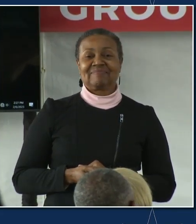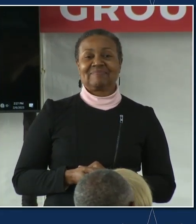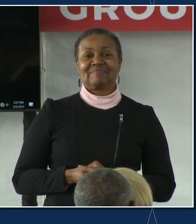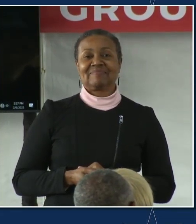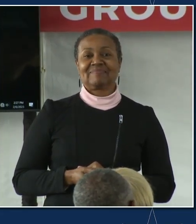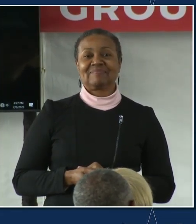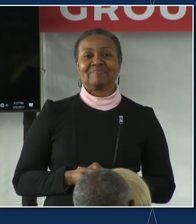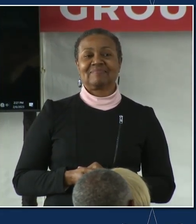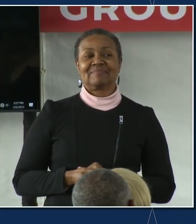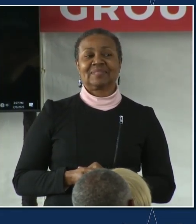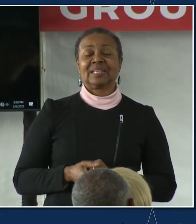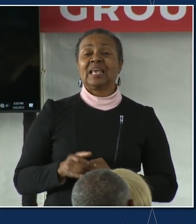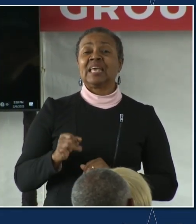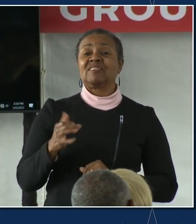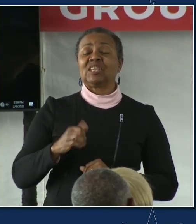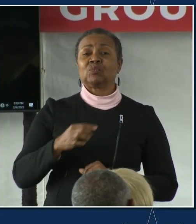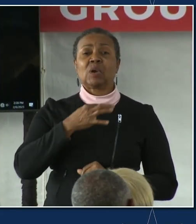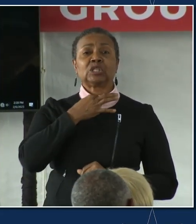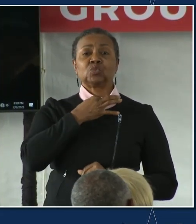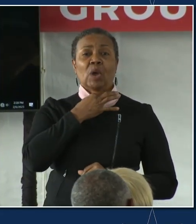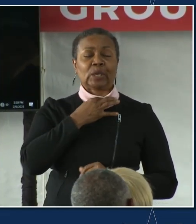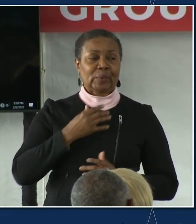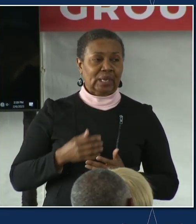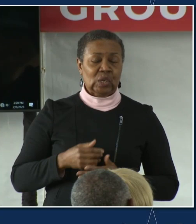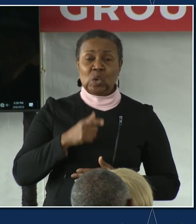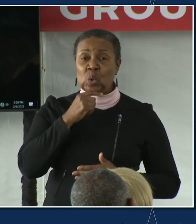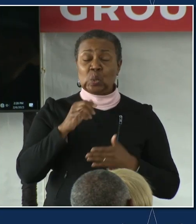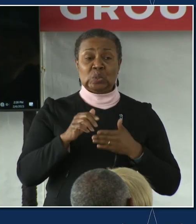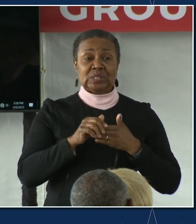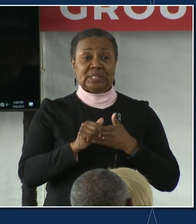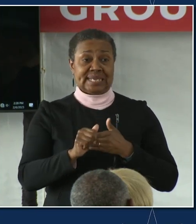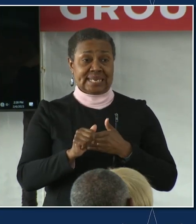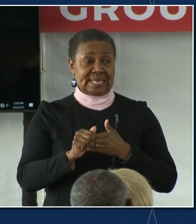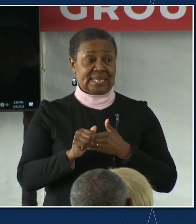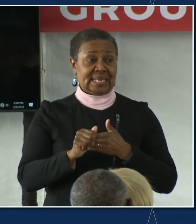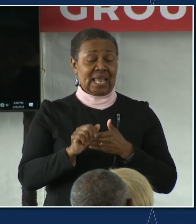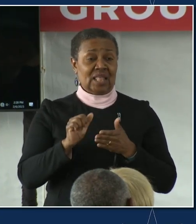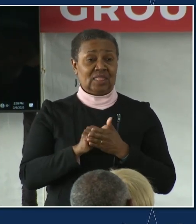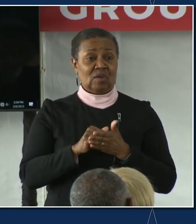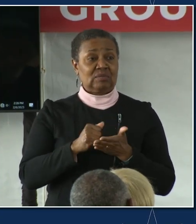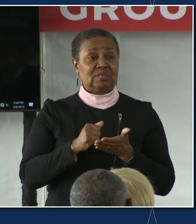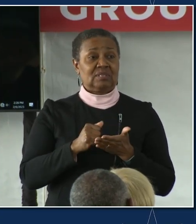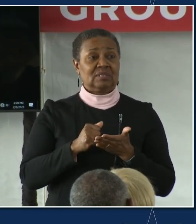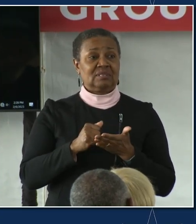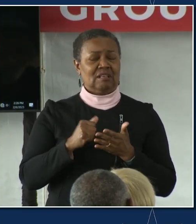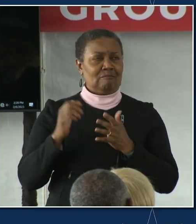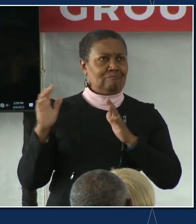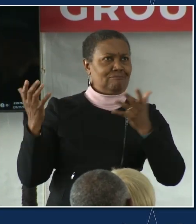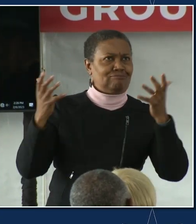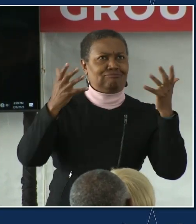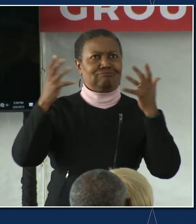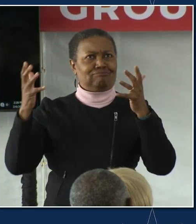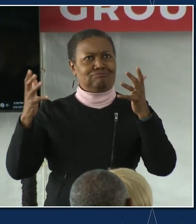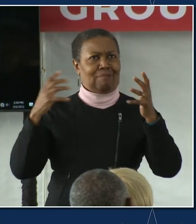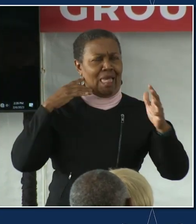If anybody's wondering who's leading the charge on those thunderous applause,